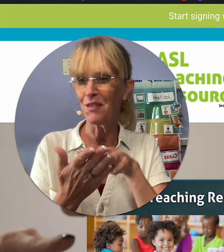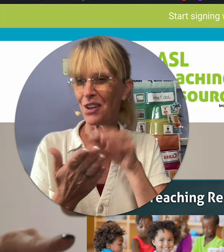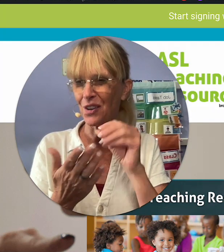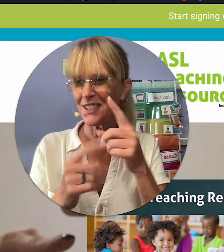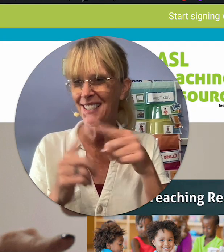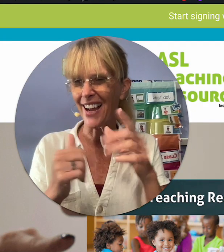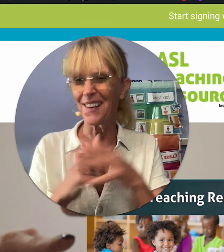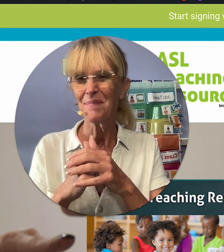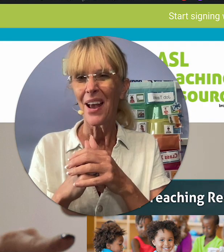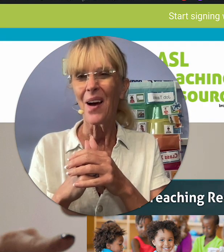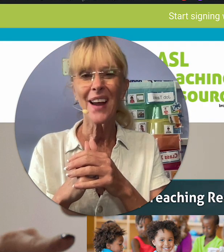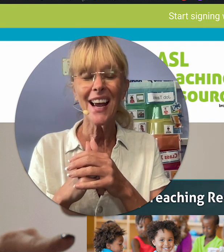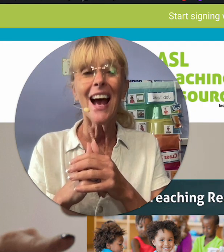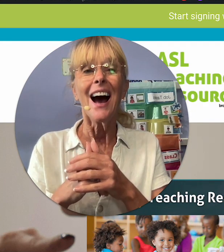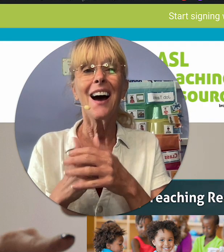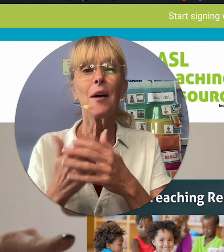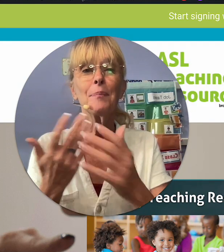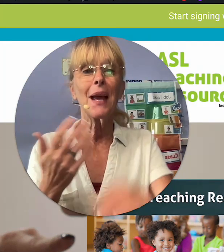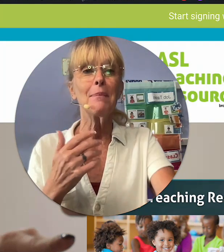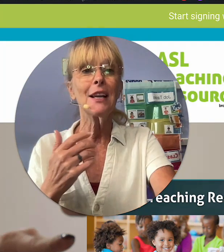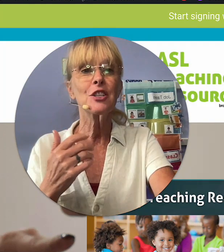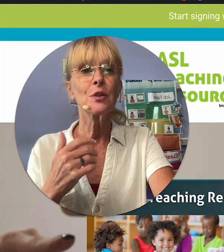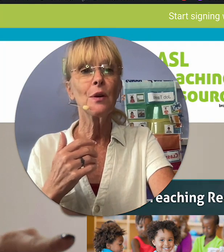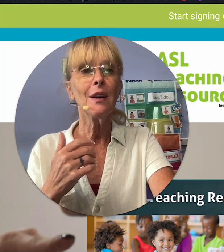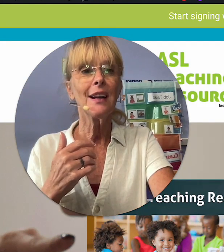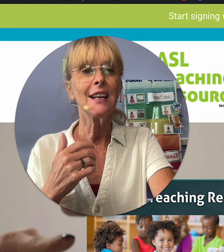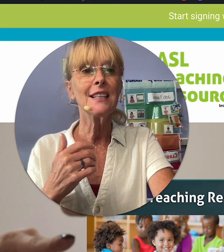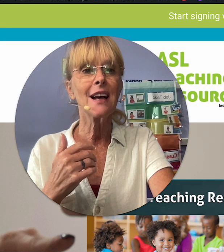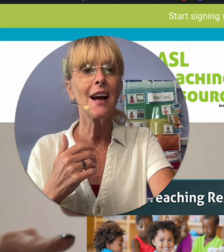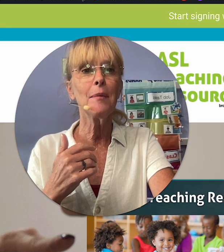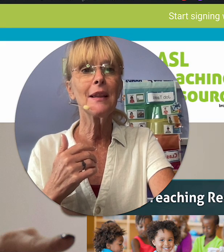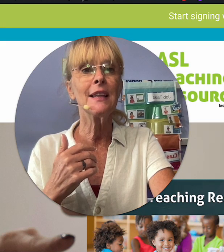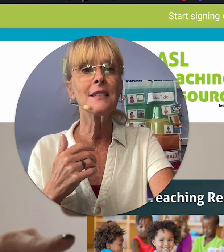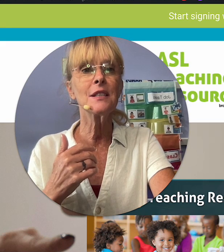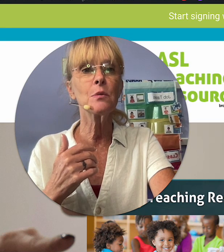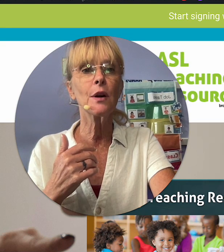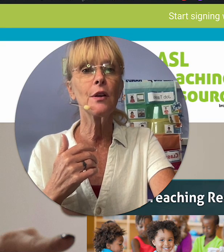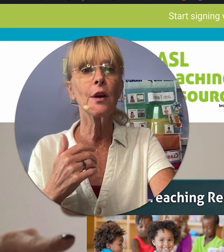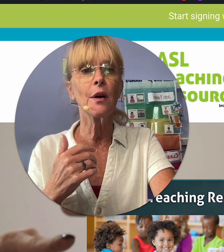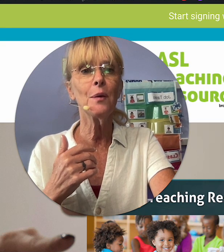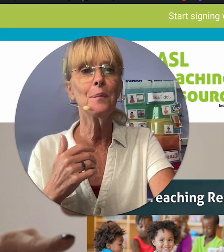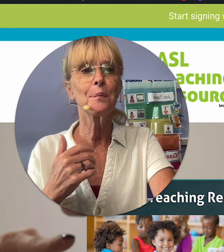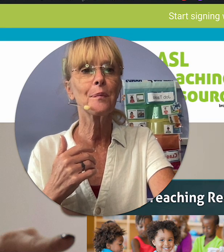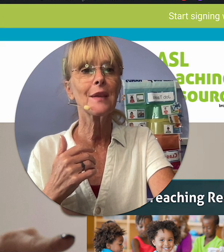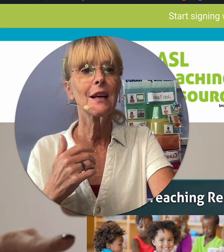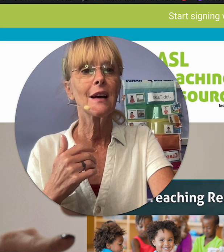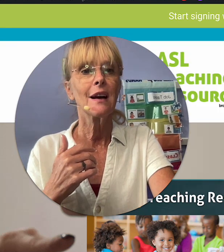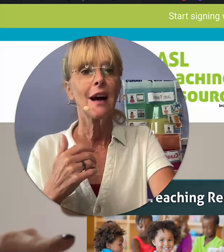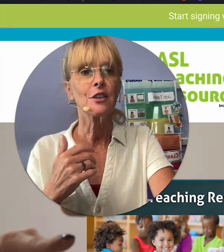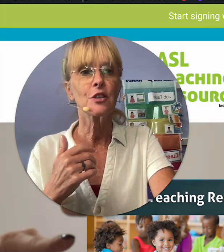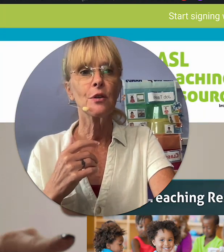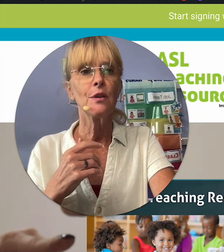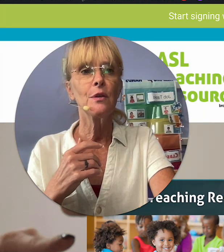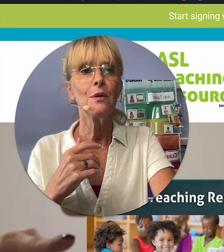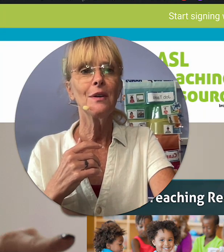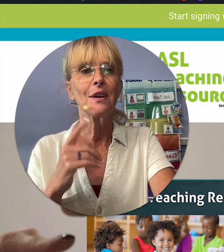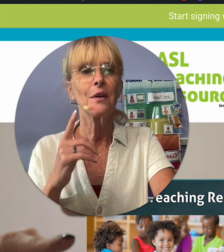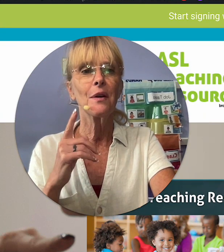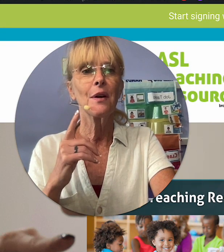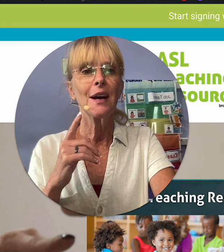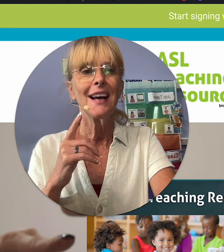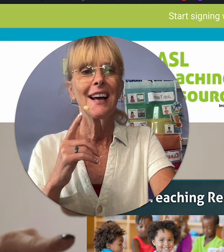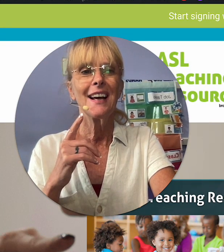yourself even learn sign. Okay, and make sure anytime this is where you go. I show you